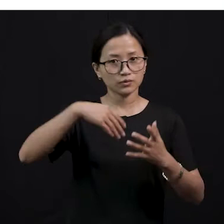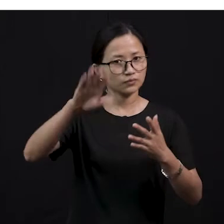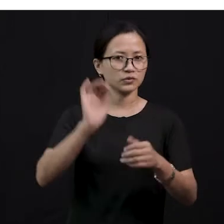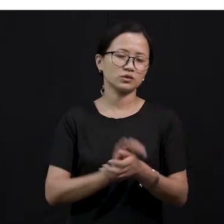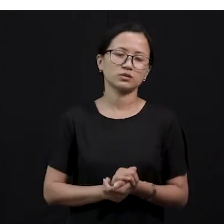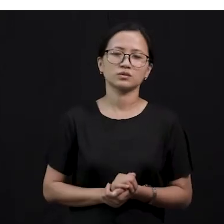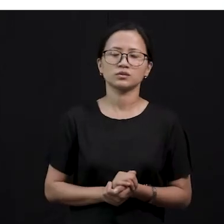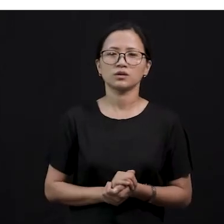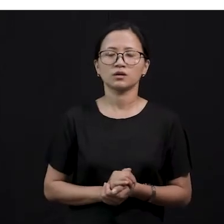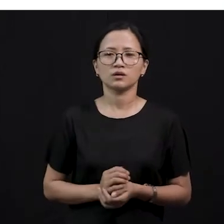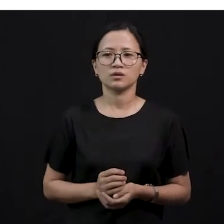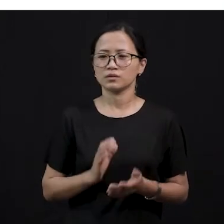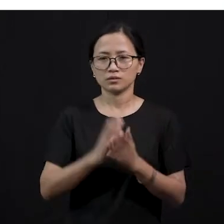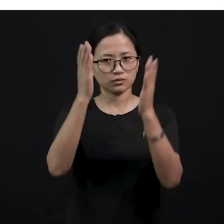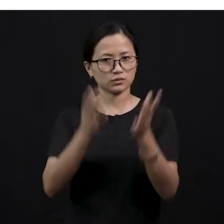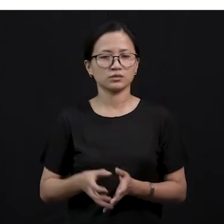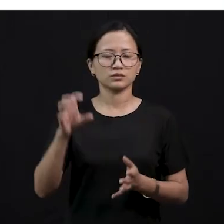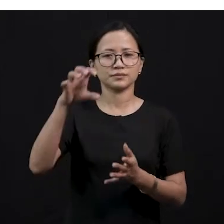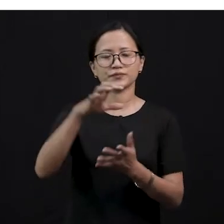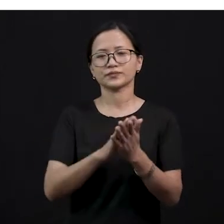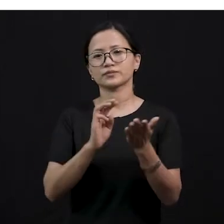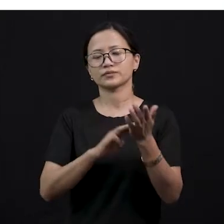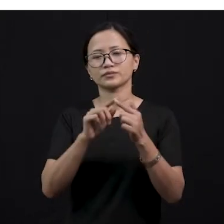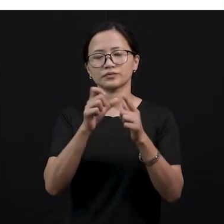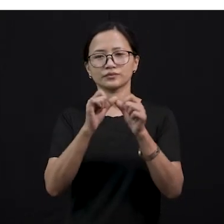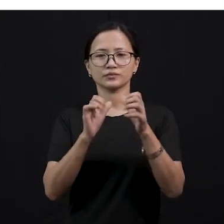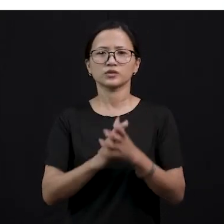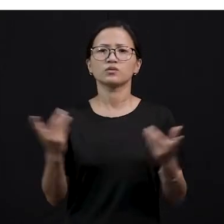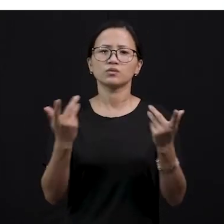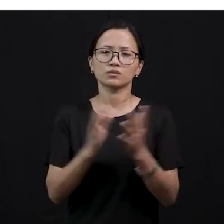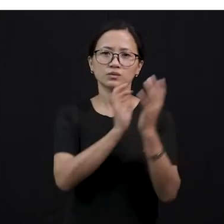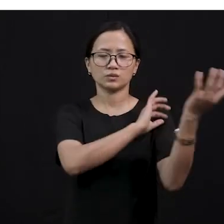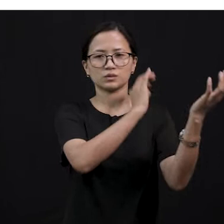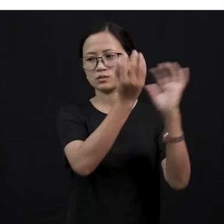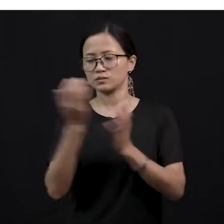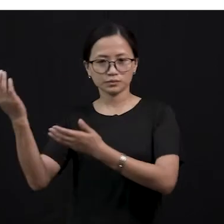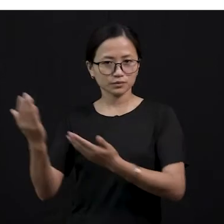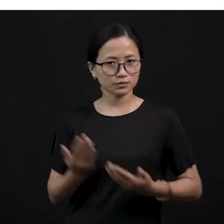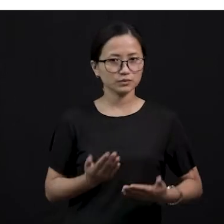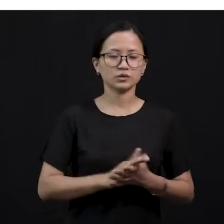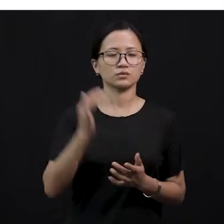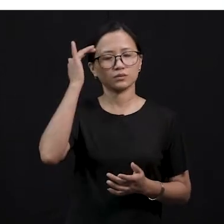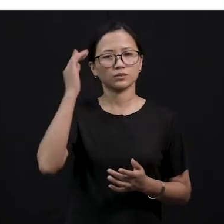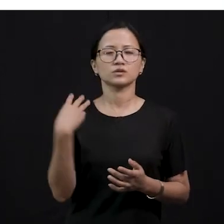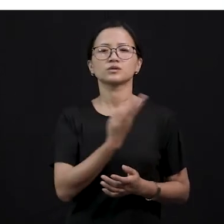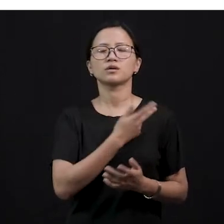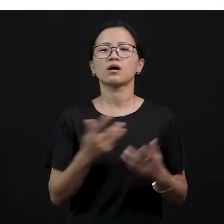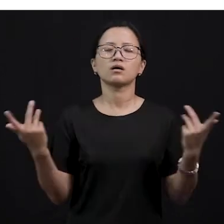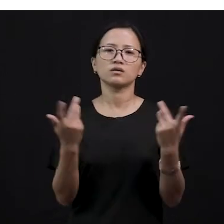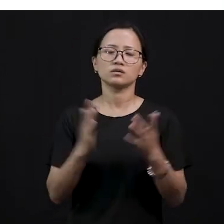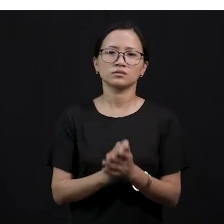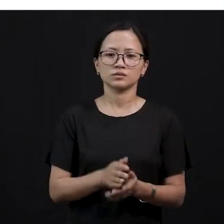a war-torn country, the media's role is very important to show what war brings in, so that we know how